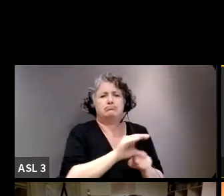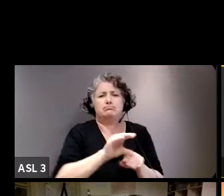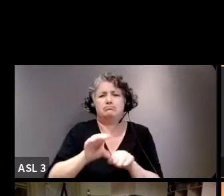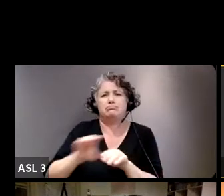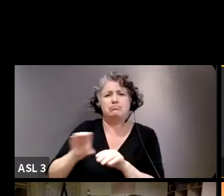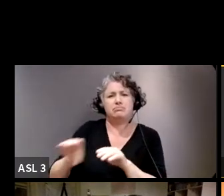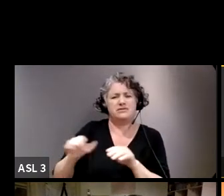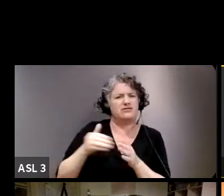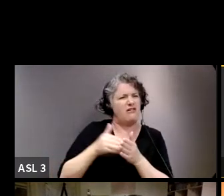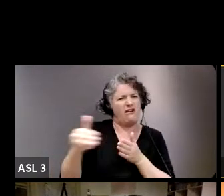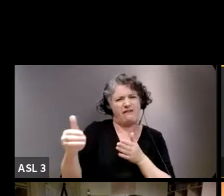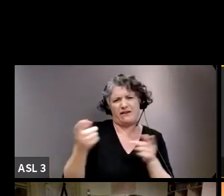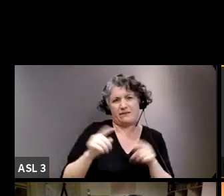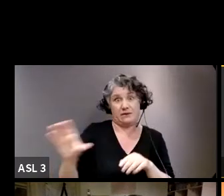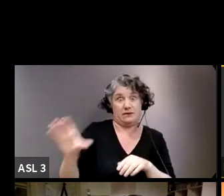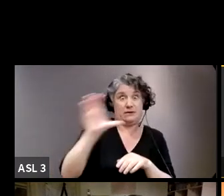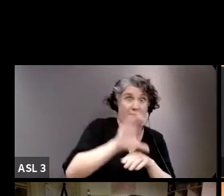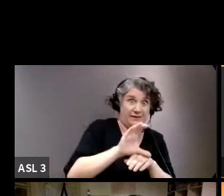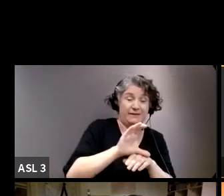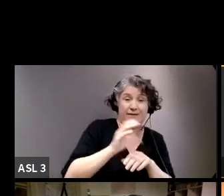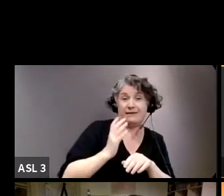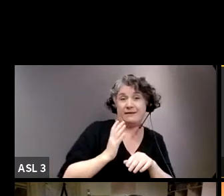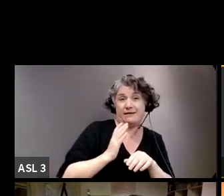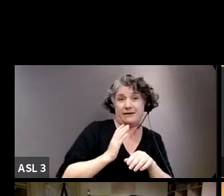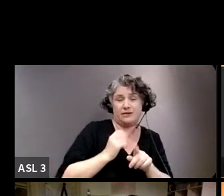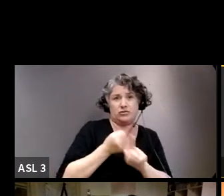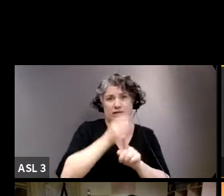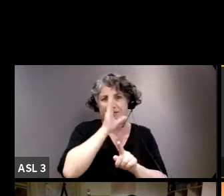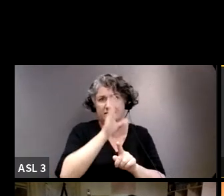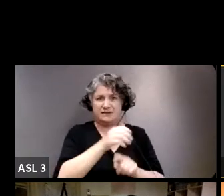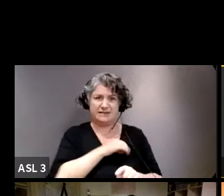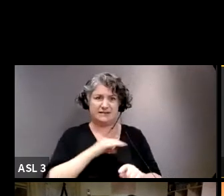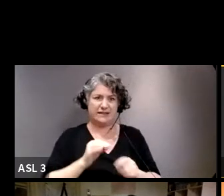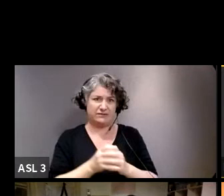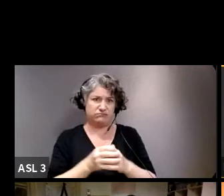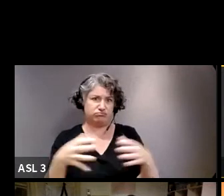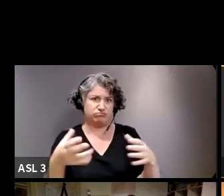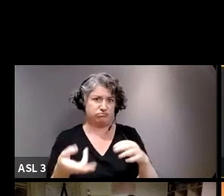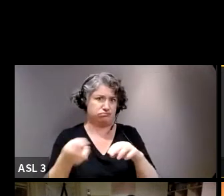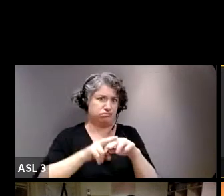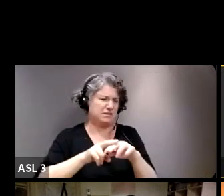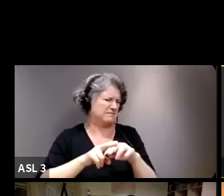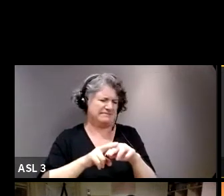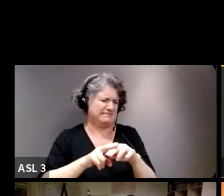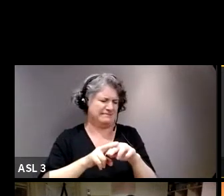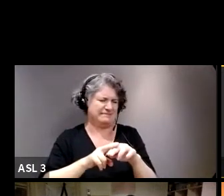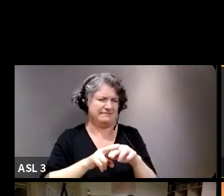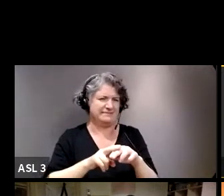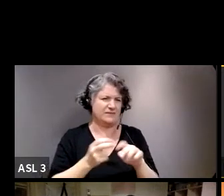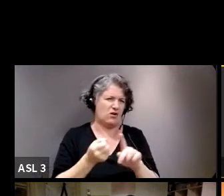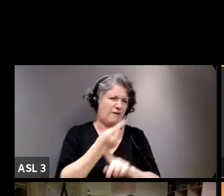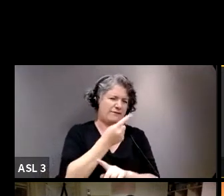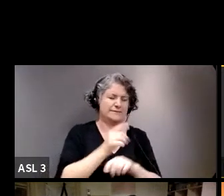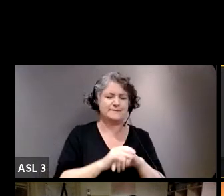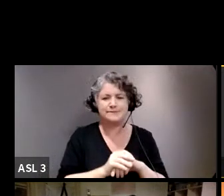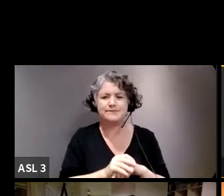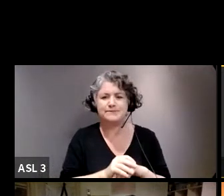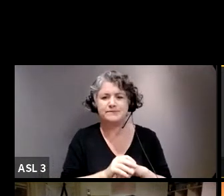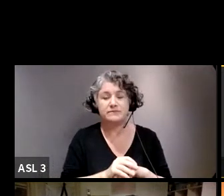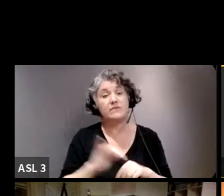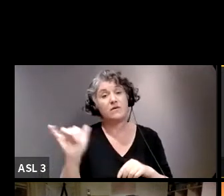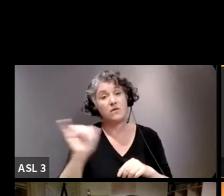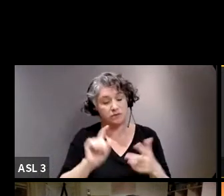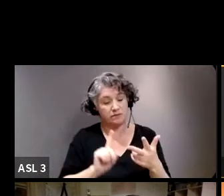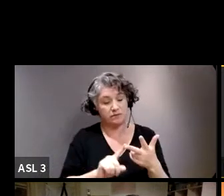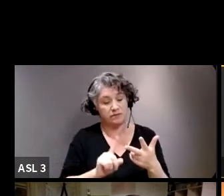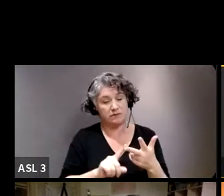often so um you keep the direct correlation is is a bit off there and further to that point most businesses loaded